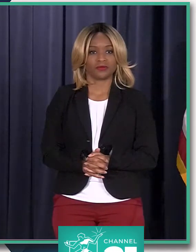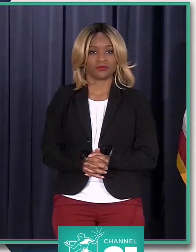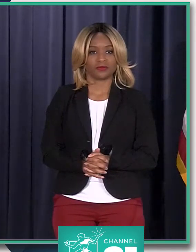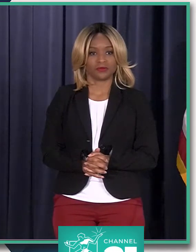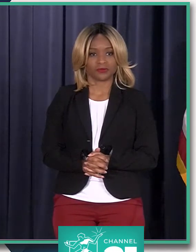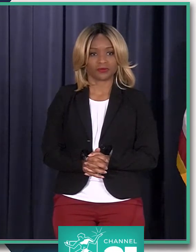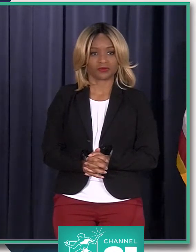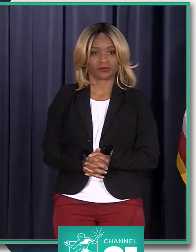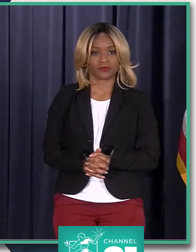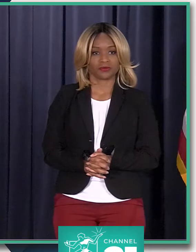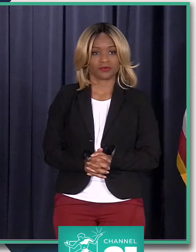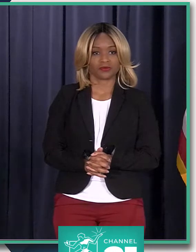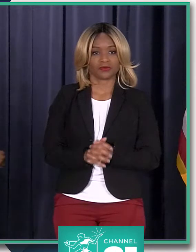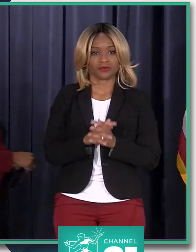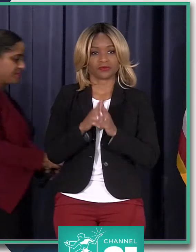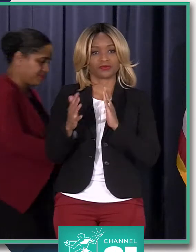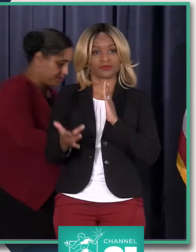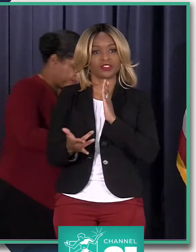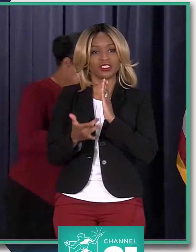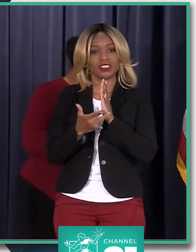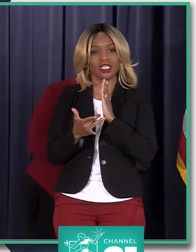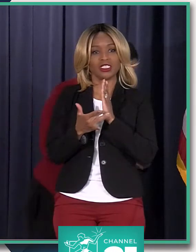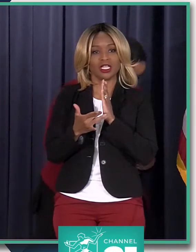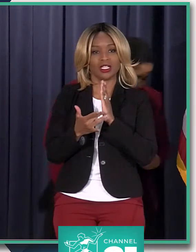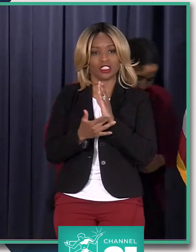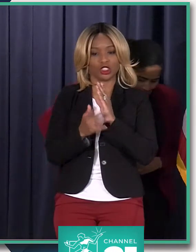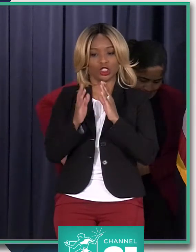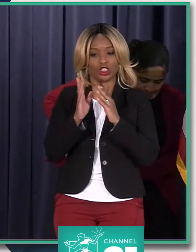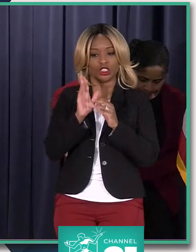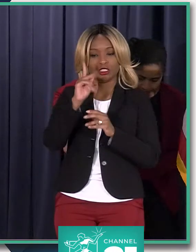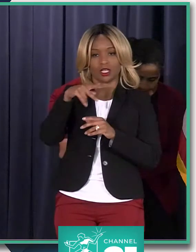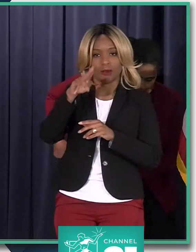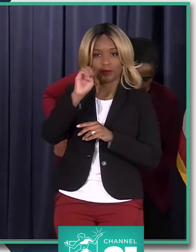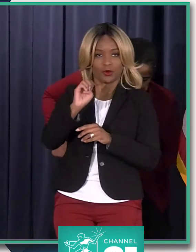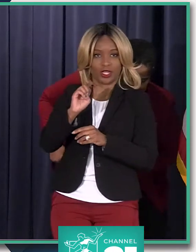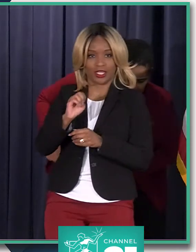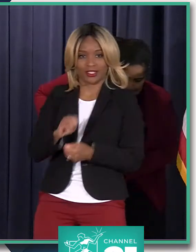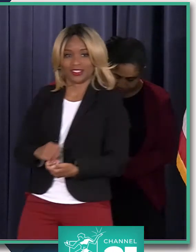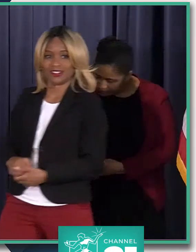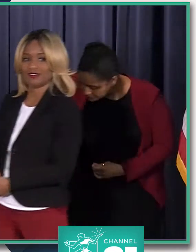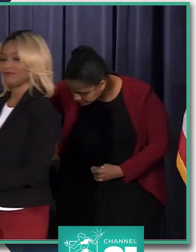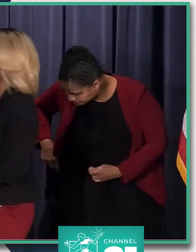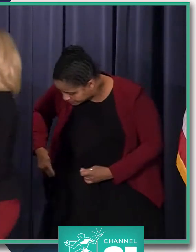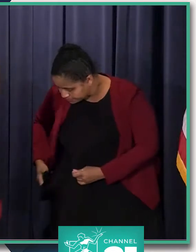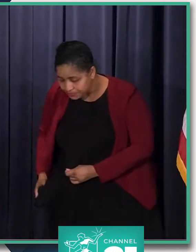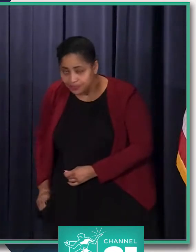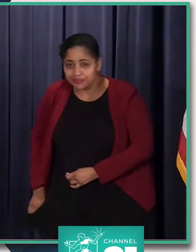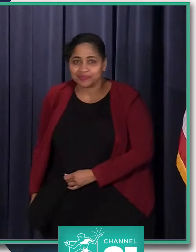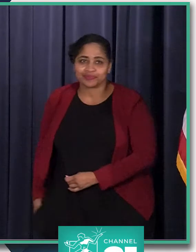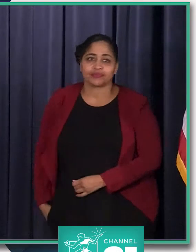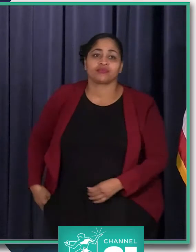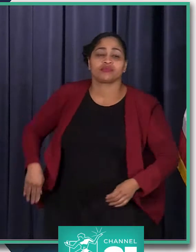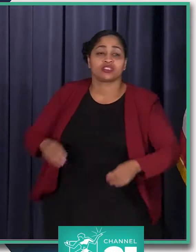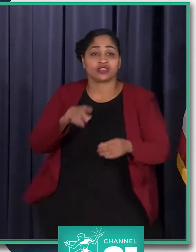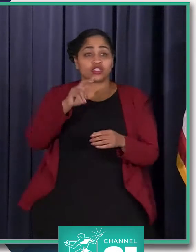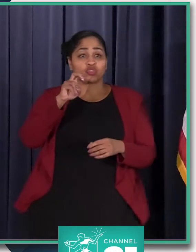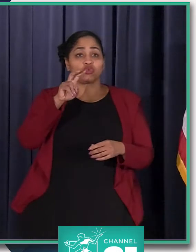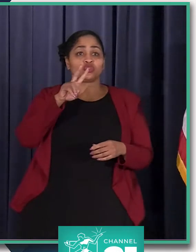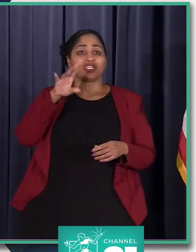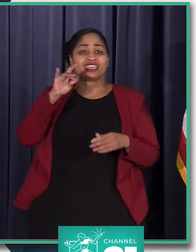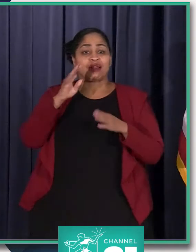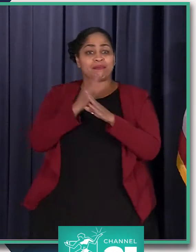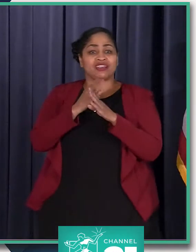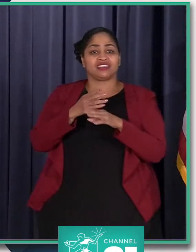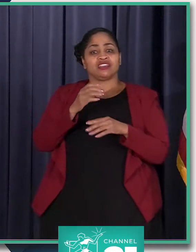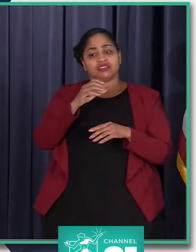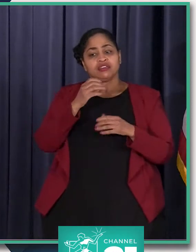So we have technology upgrades, new operating system, hardware on 228 buses. The rest of the buses are part of the